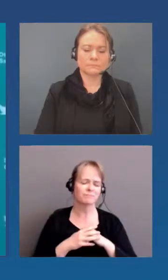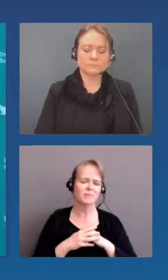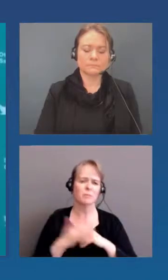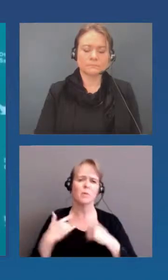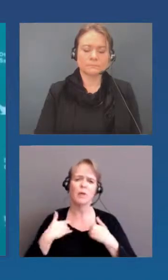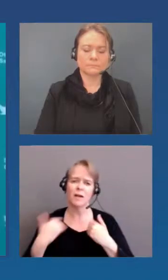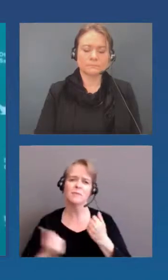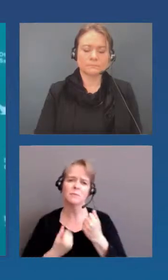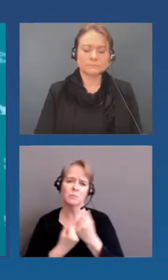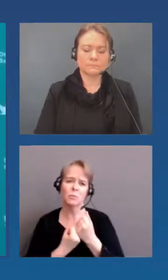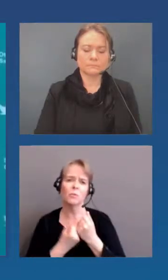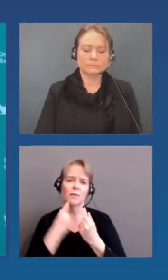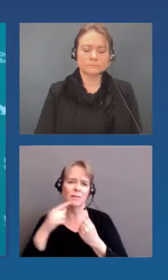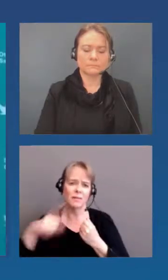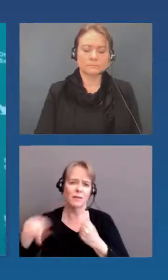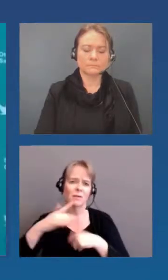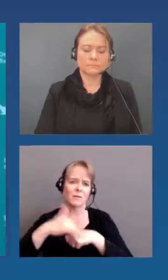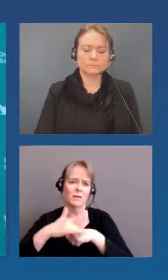supports.